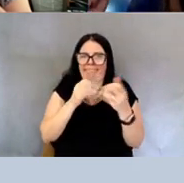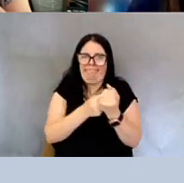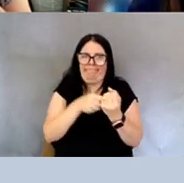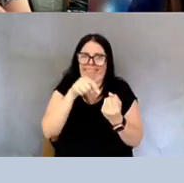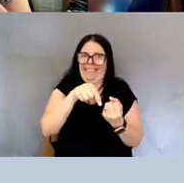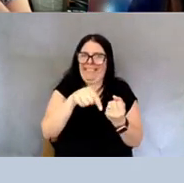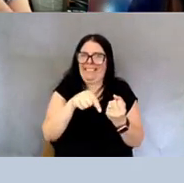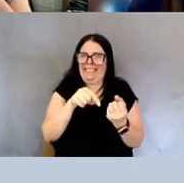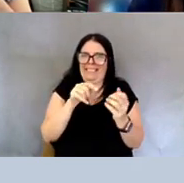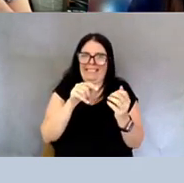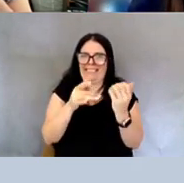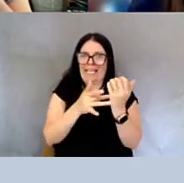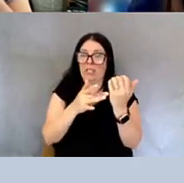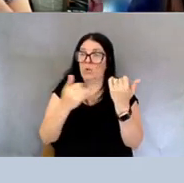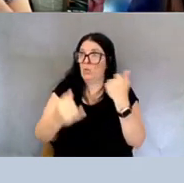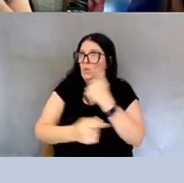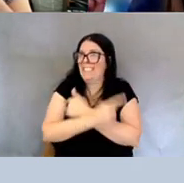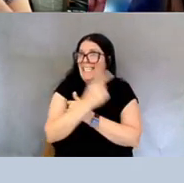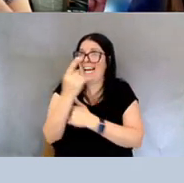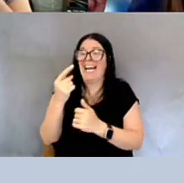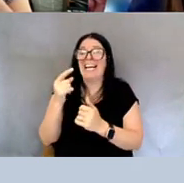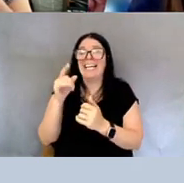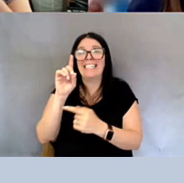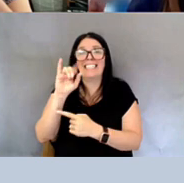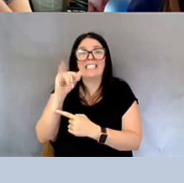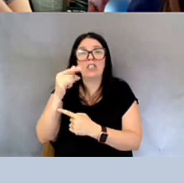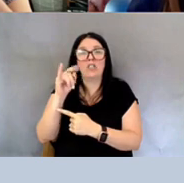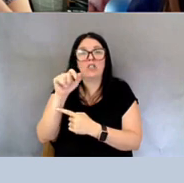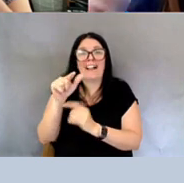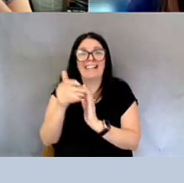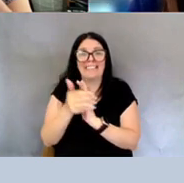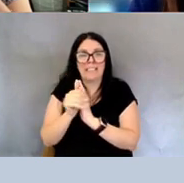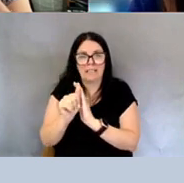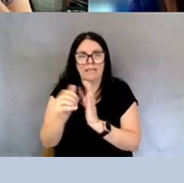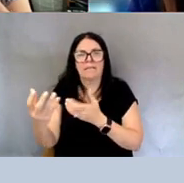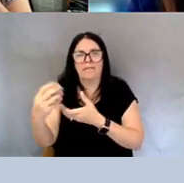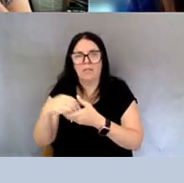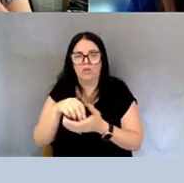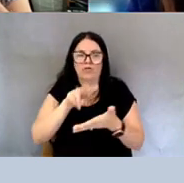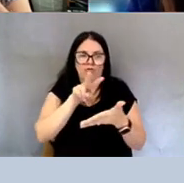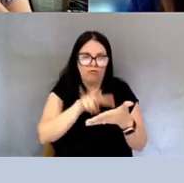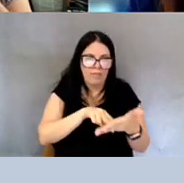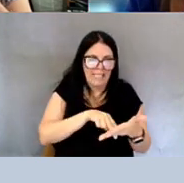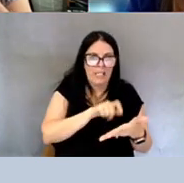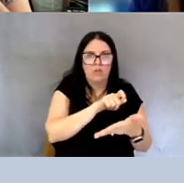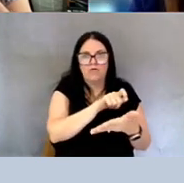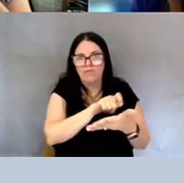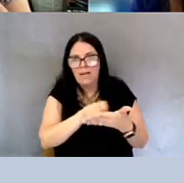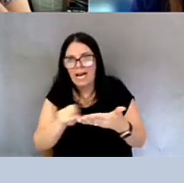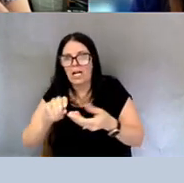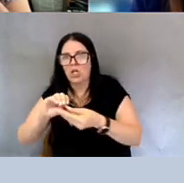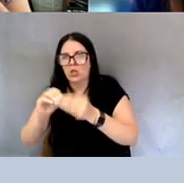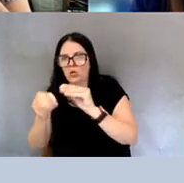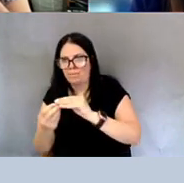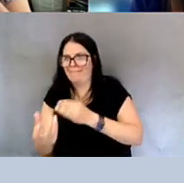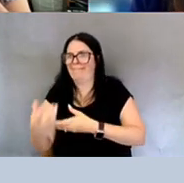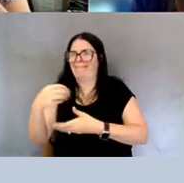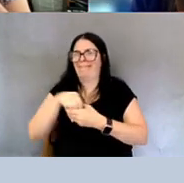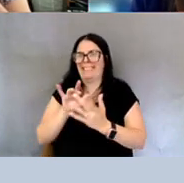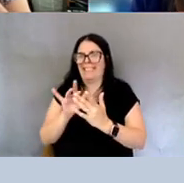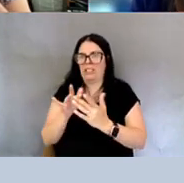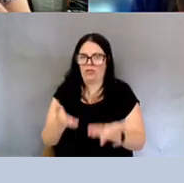skills are today reading and writing and numeracy. It's all integrated. Next slide, please.